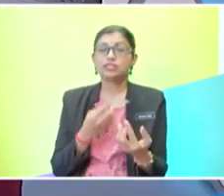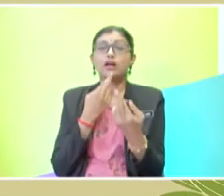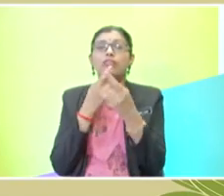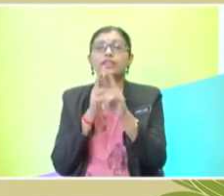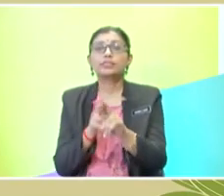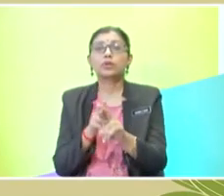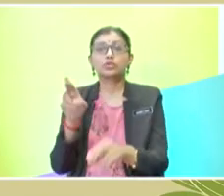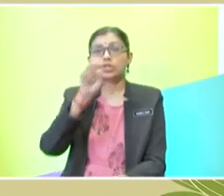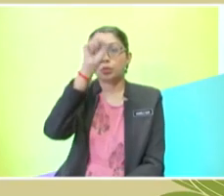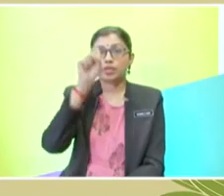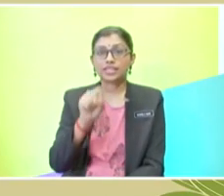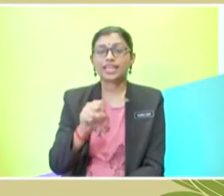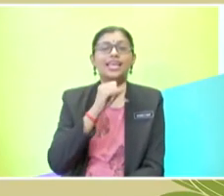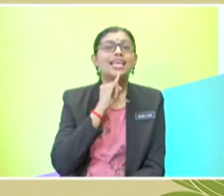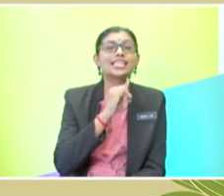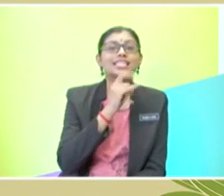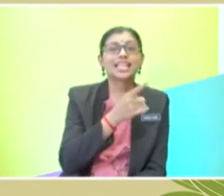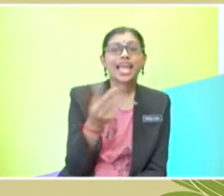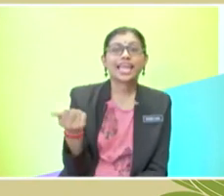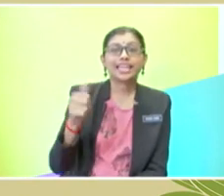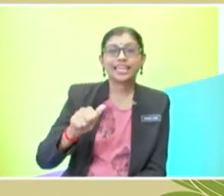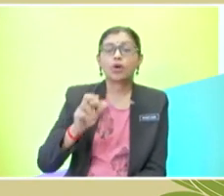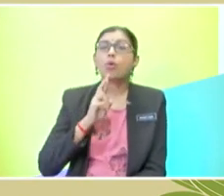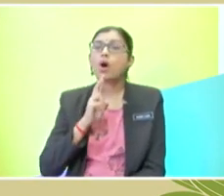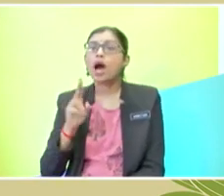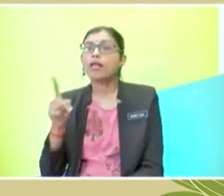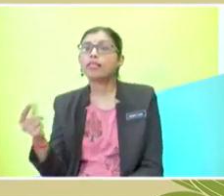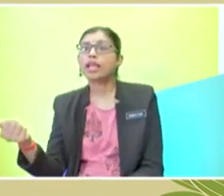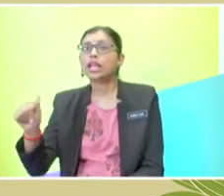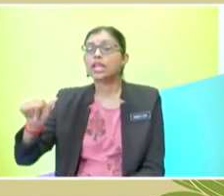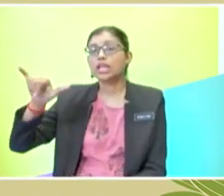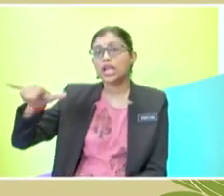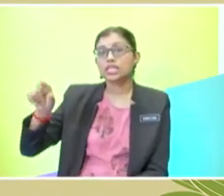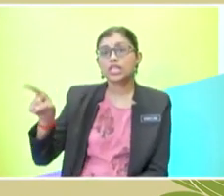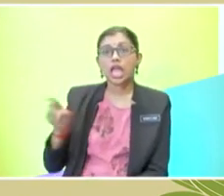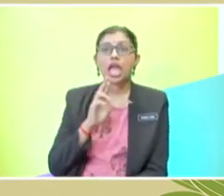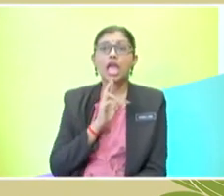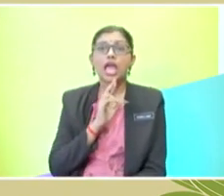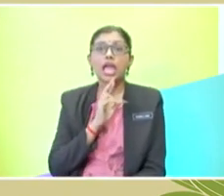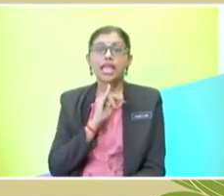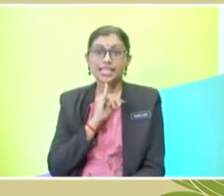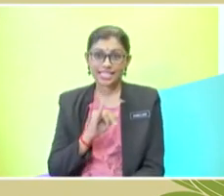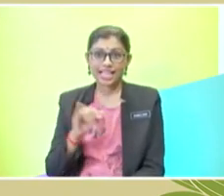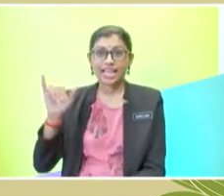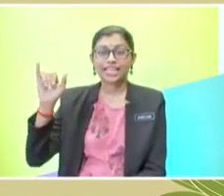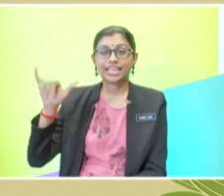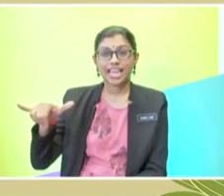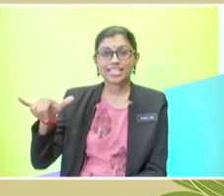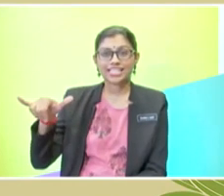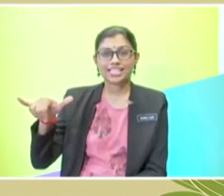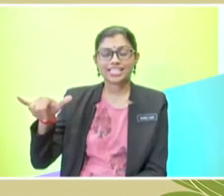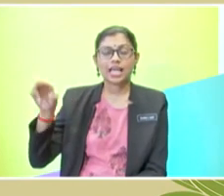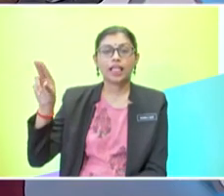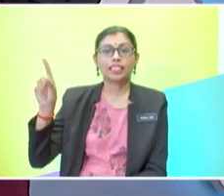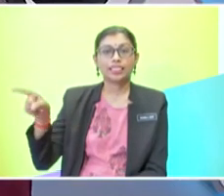to questions like is there any or are there any by saying yes there is or yes there no there